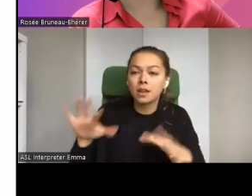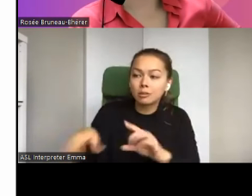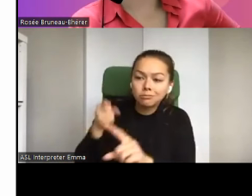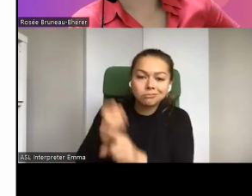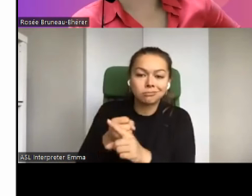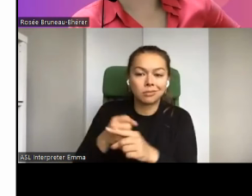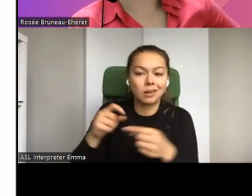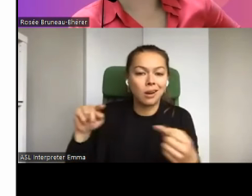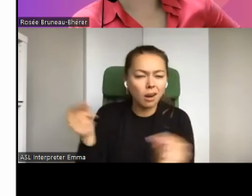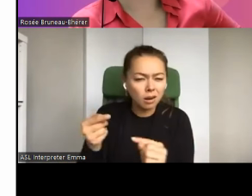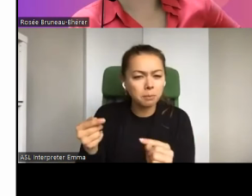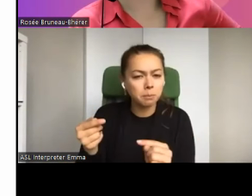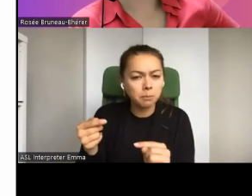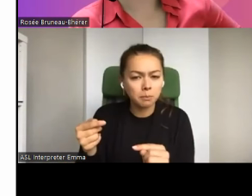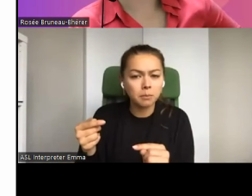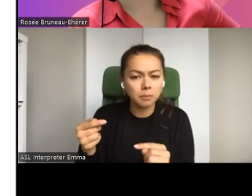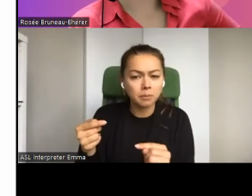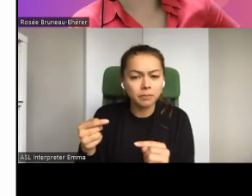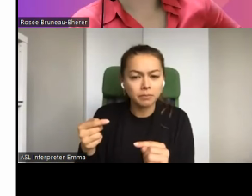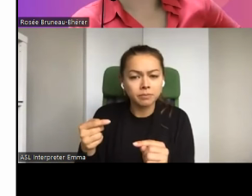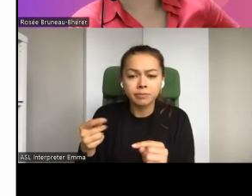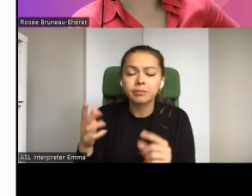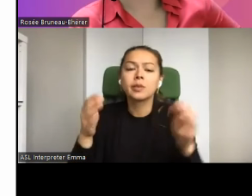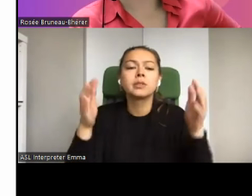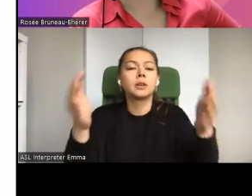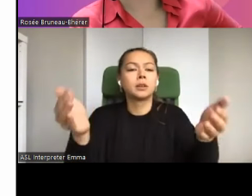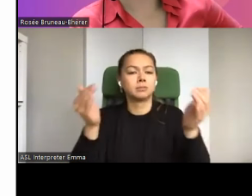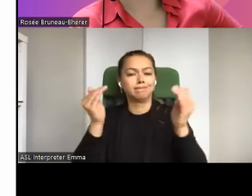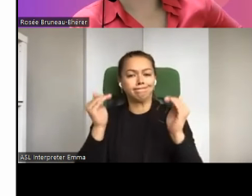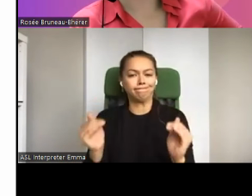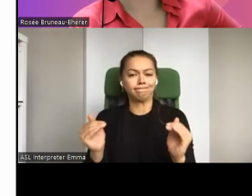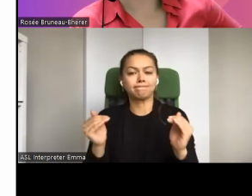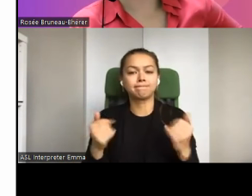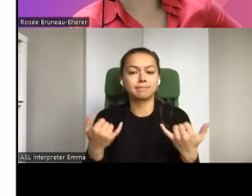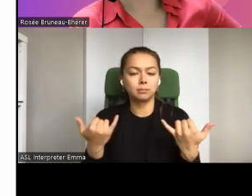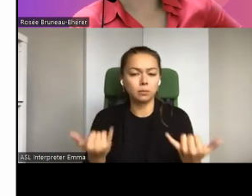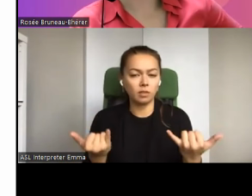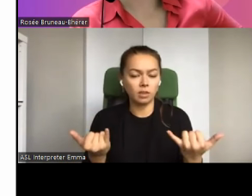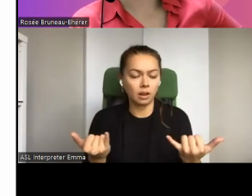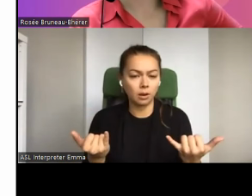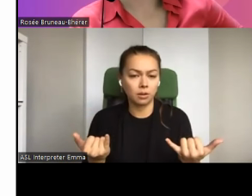let's compare this with a